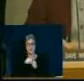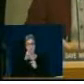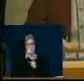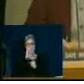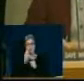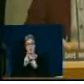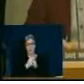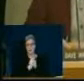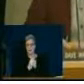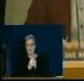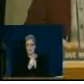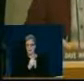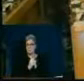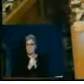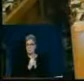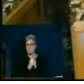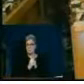202.